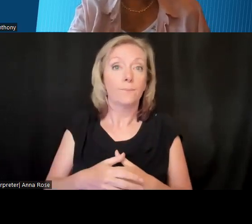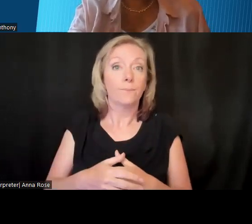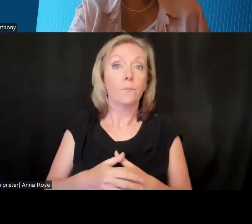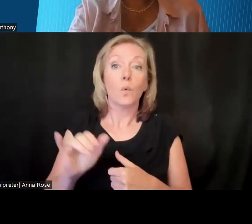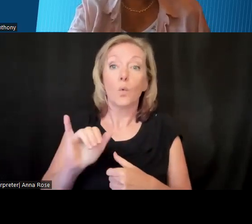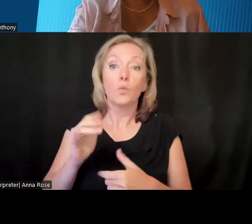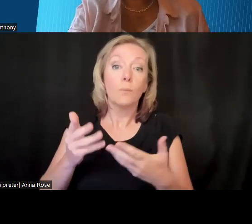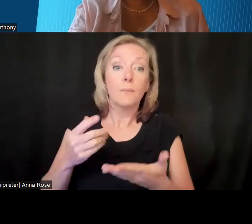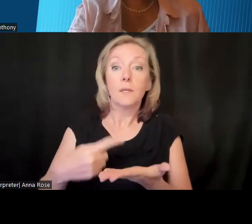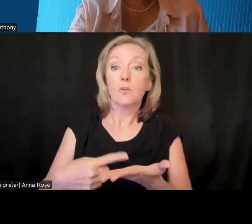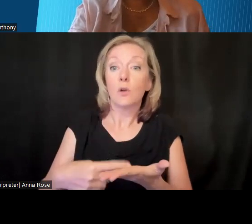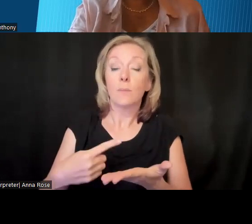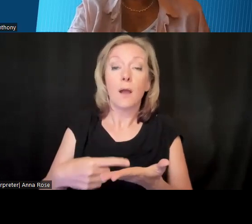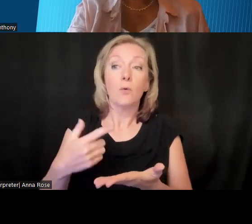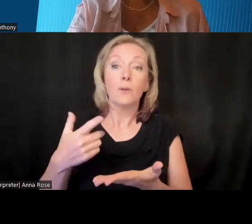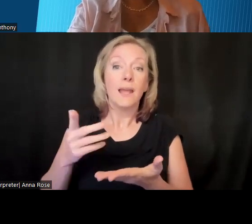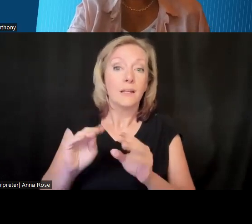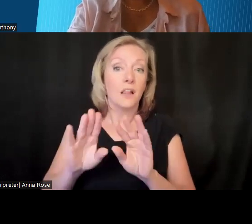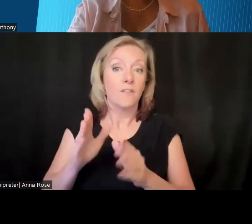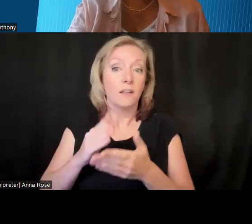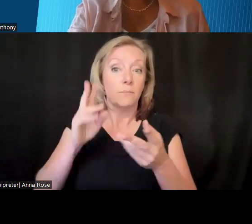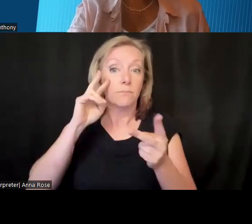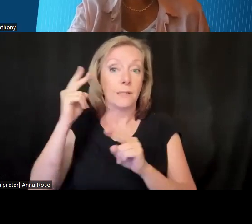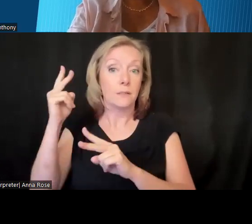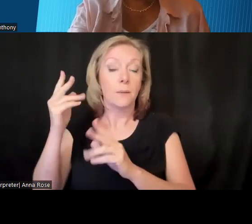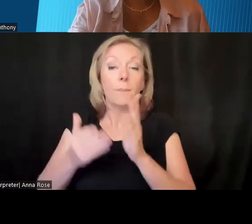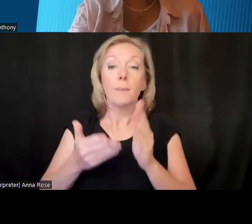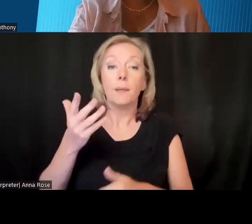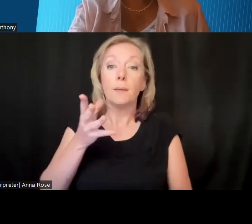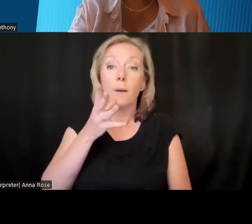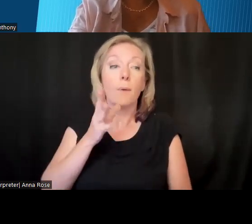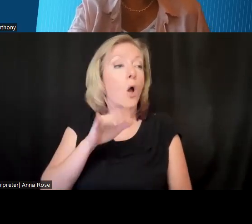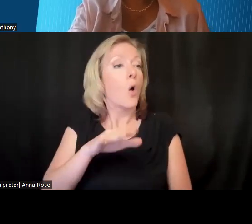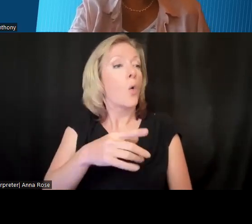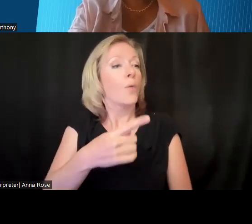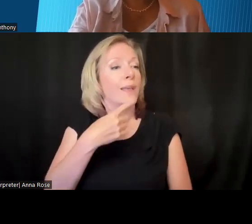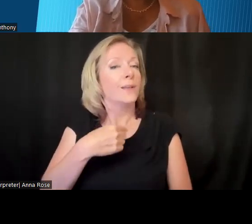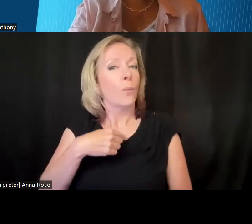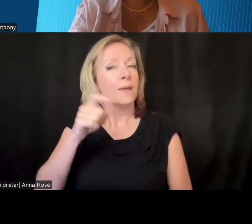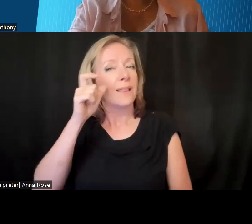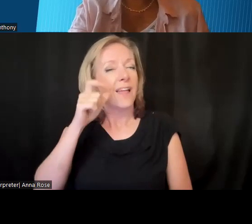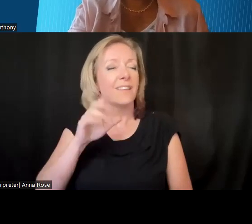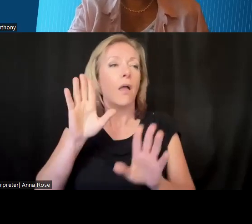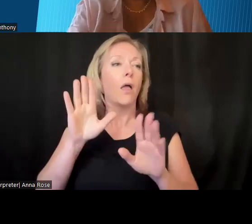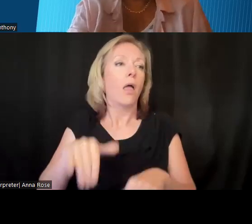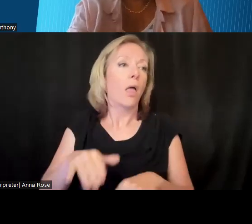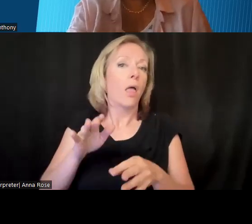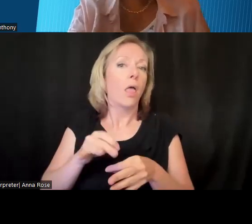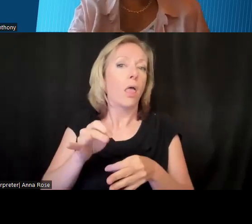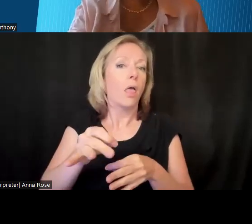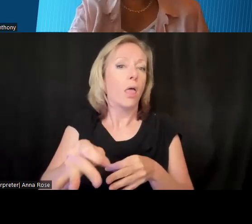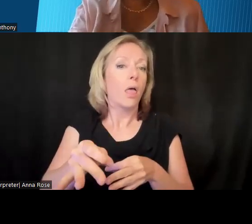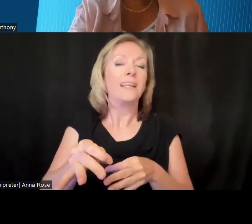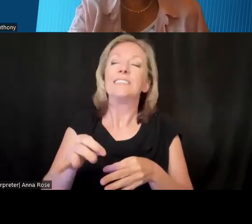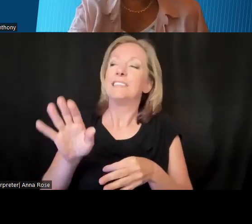unpack some misinformation. So you may have a mom that says, they suggested glasses, but we really haven't done it. That might be